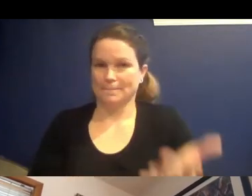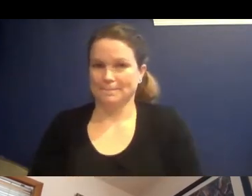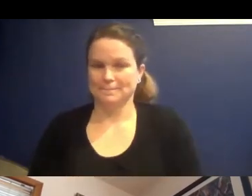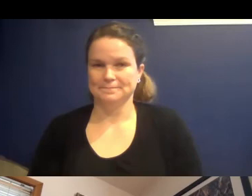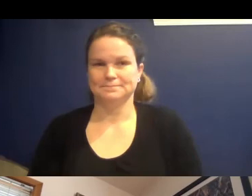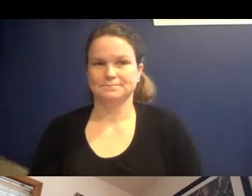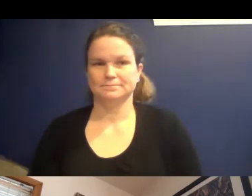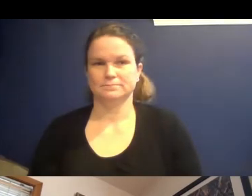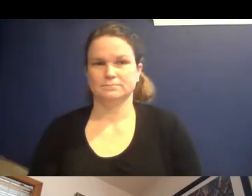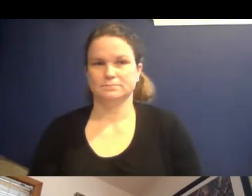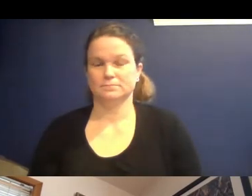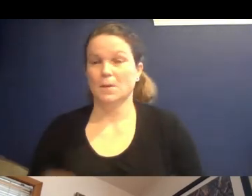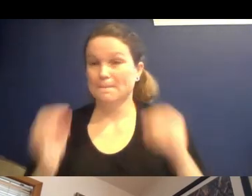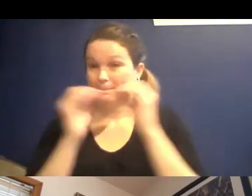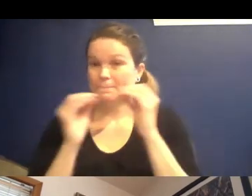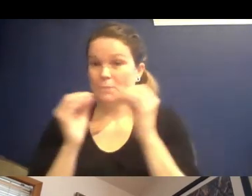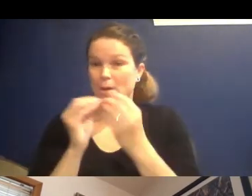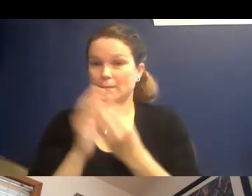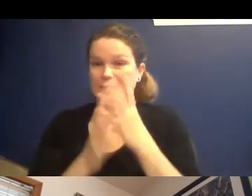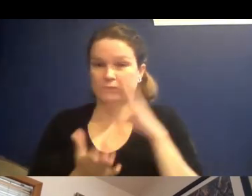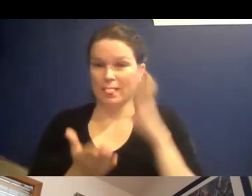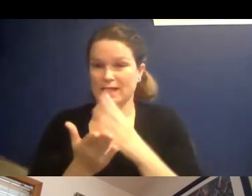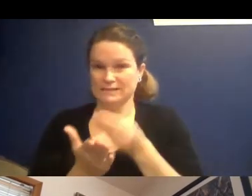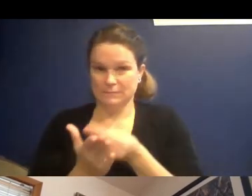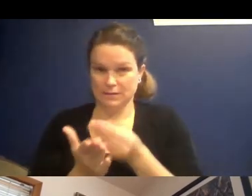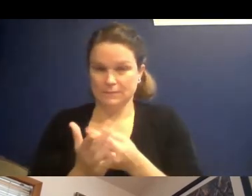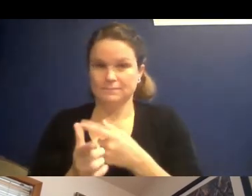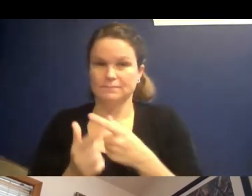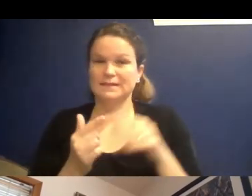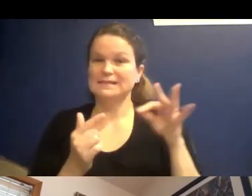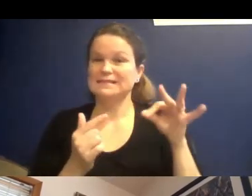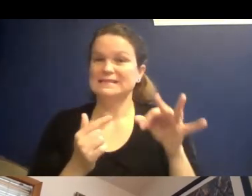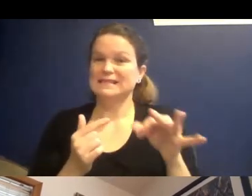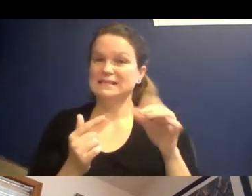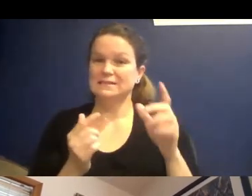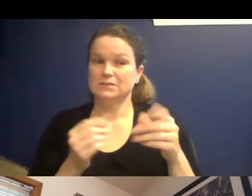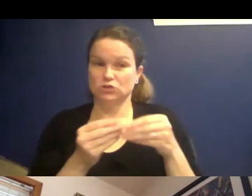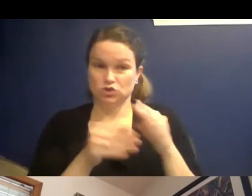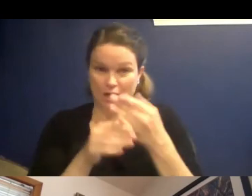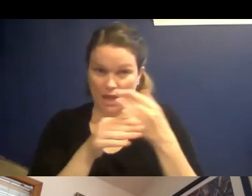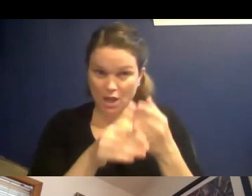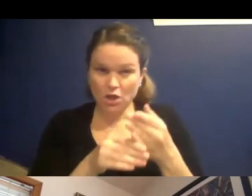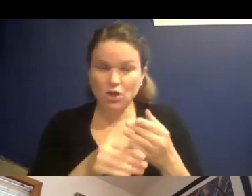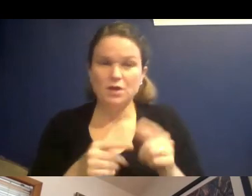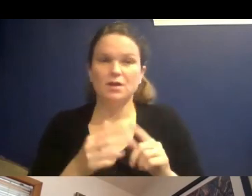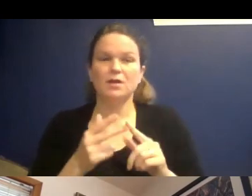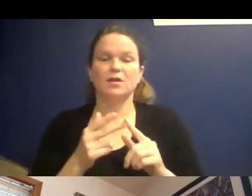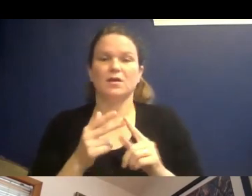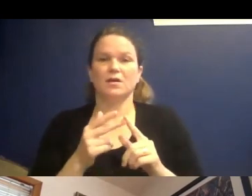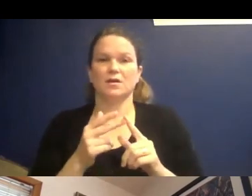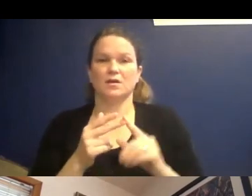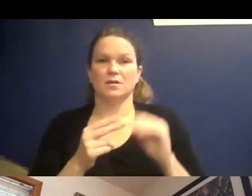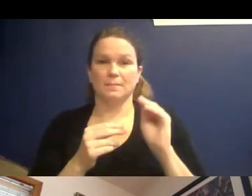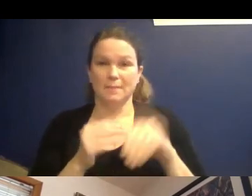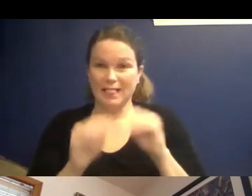You could have more plants for less money. You could grow seeds to share. You can plant in succession to